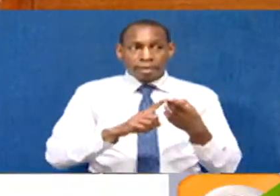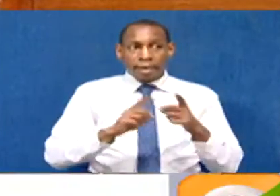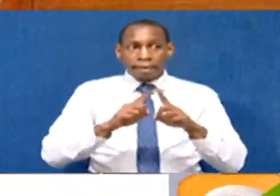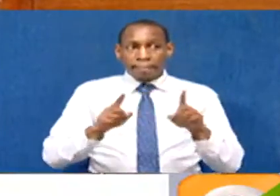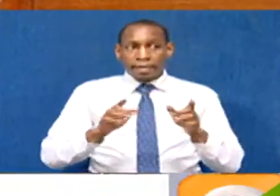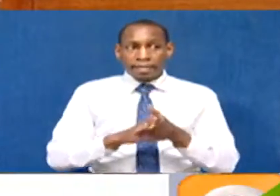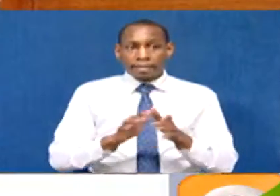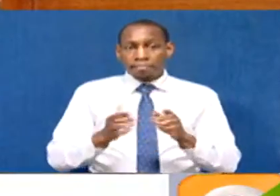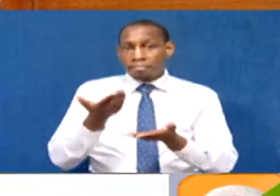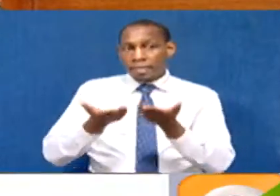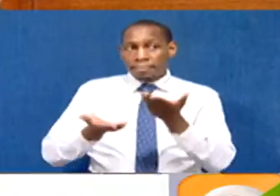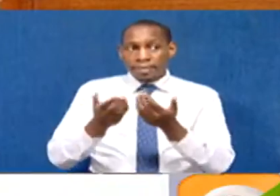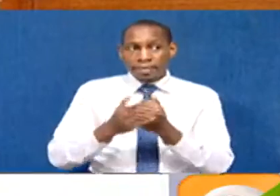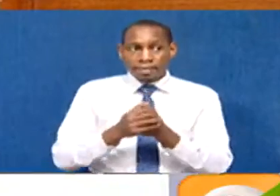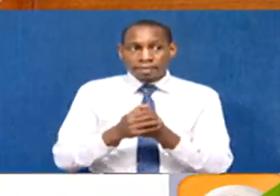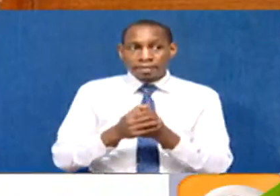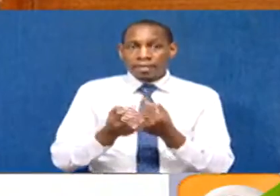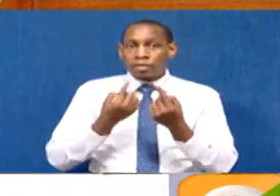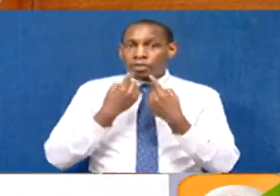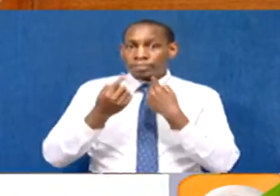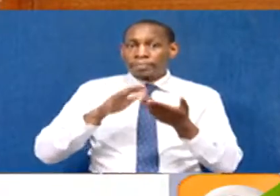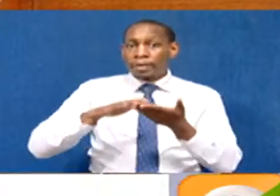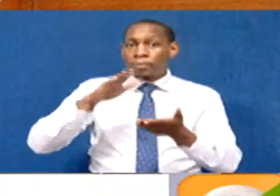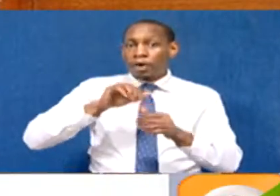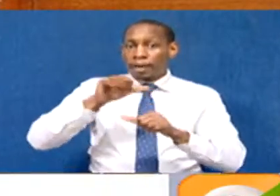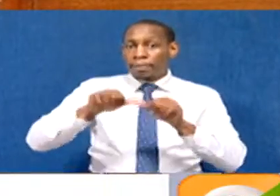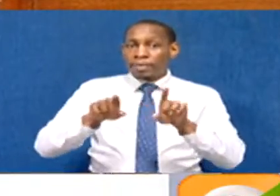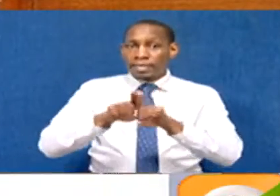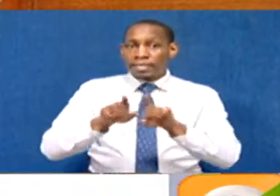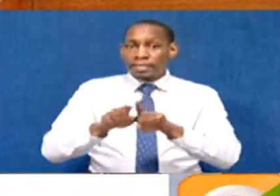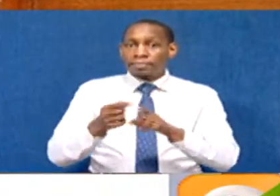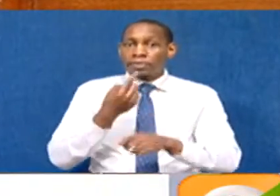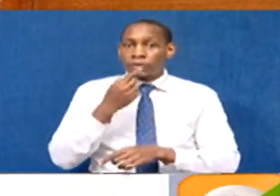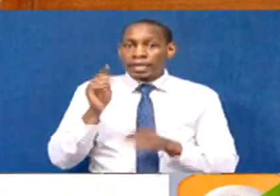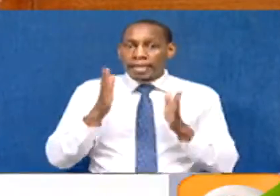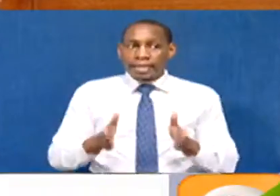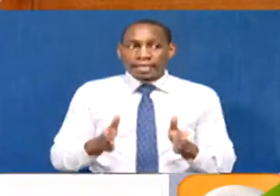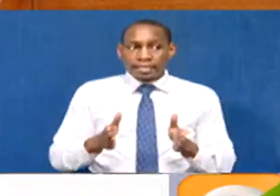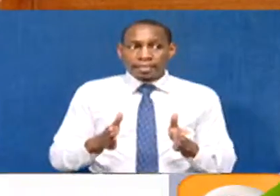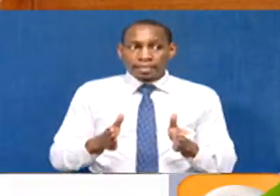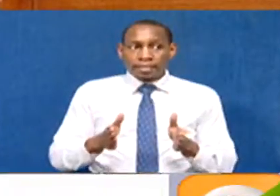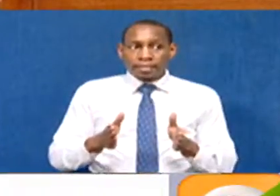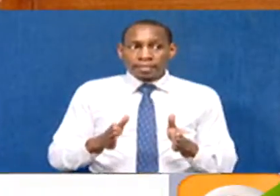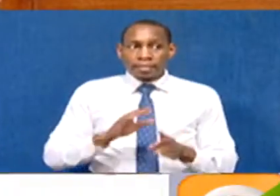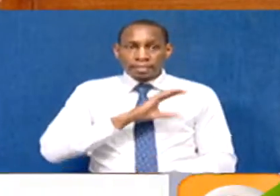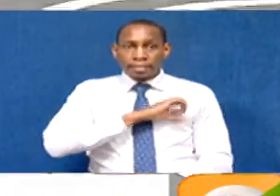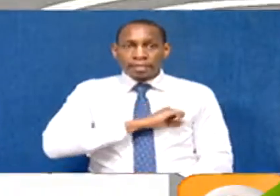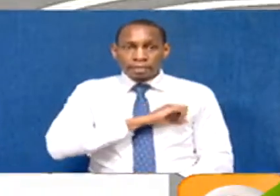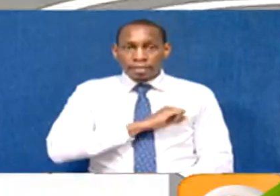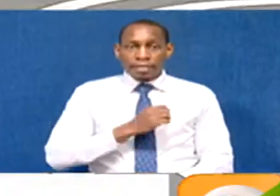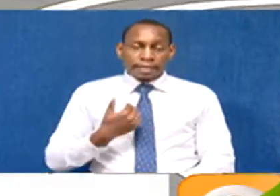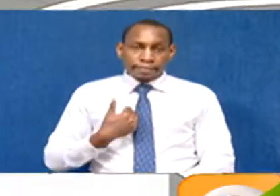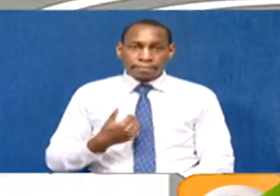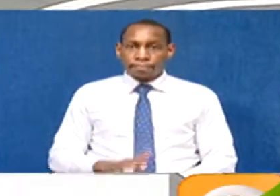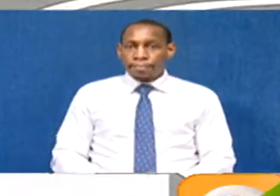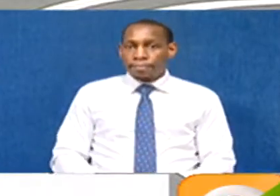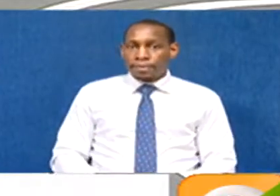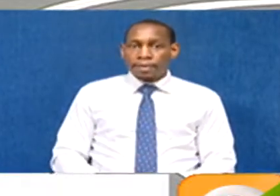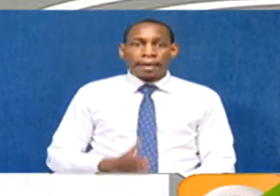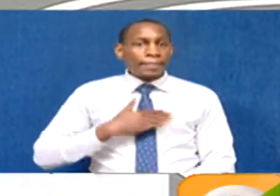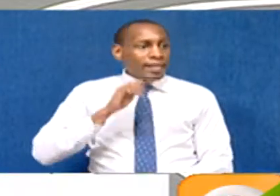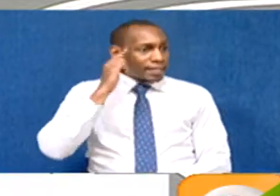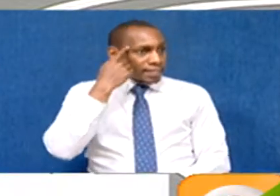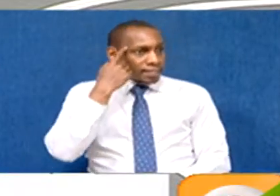need to maybe speak more about it and tell Kenyans not to tolerate. Okay, Mahesh, real quick. Hey, I